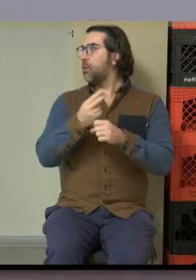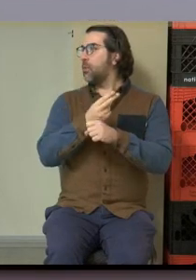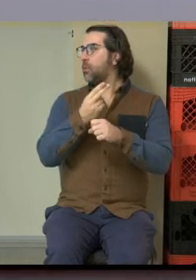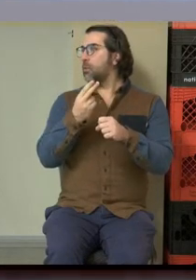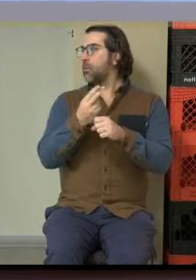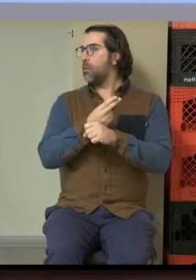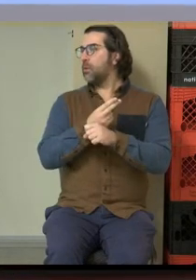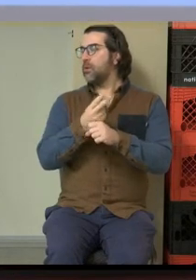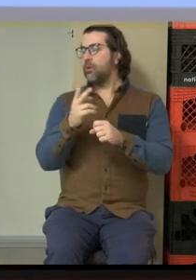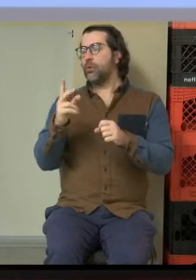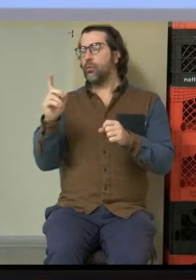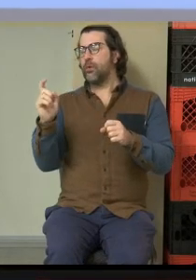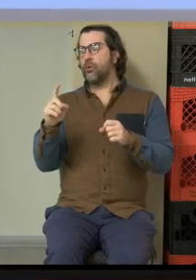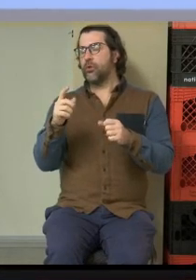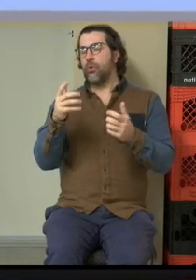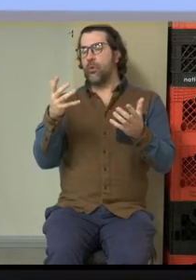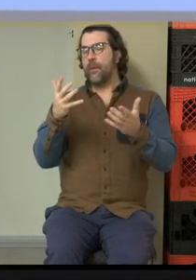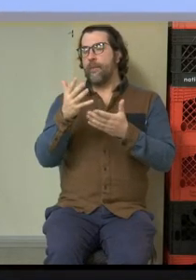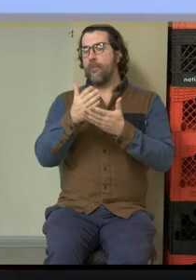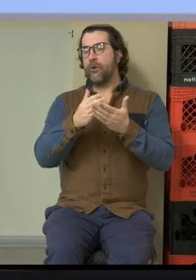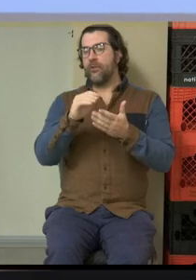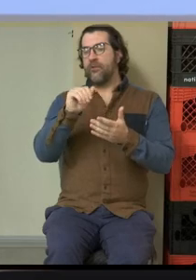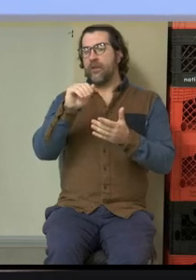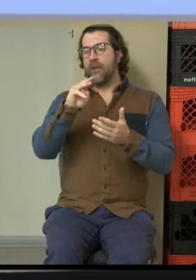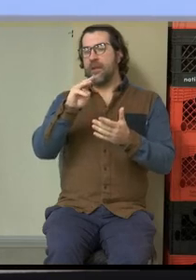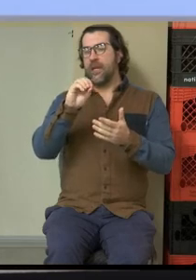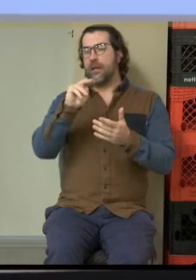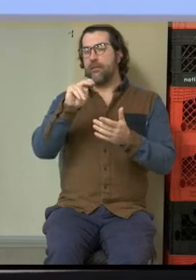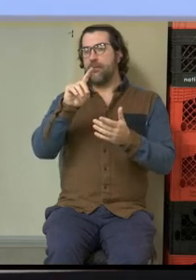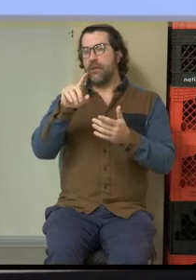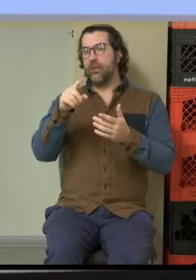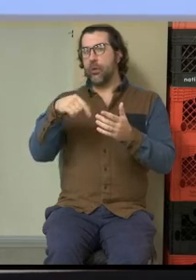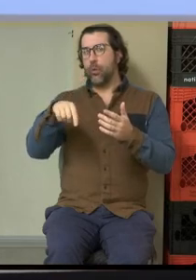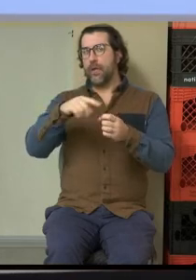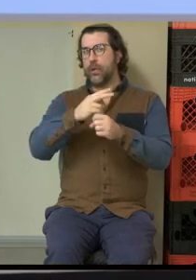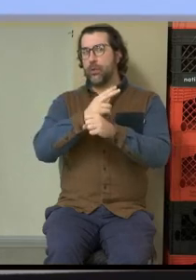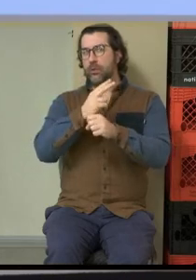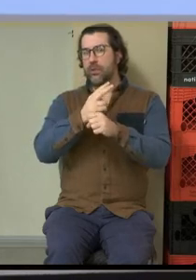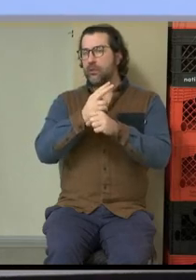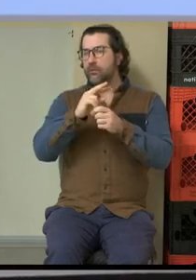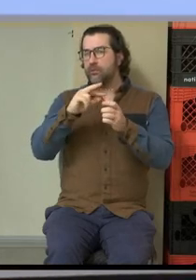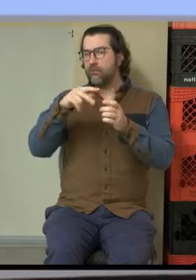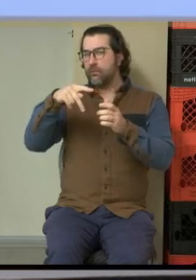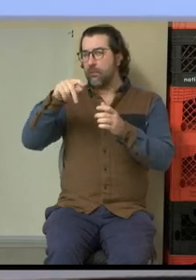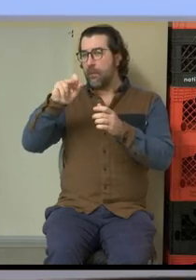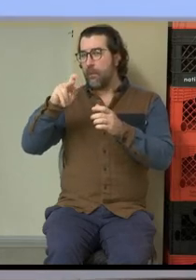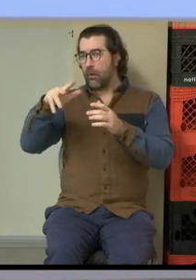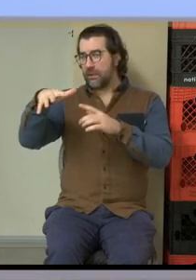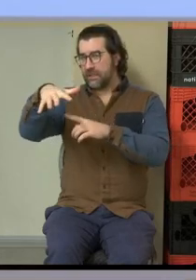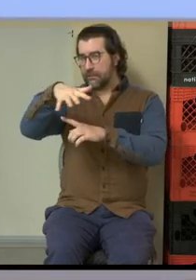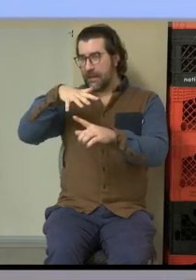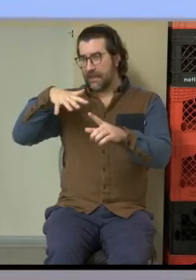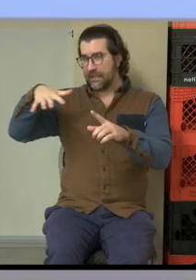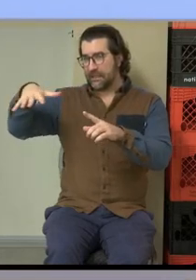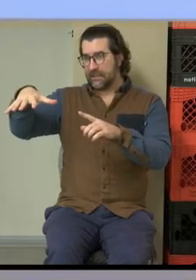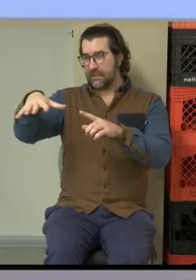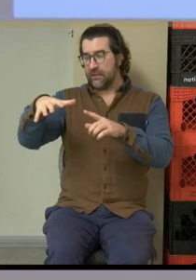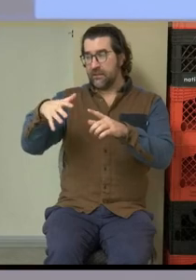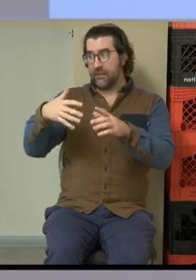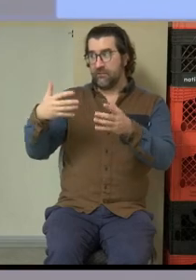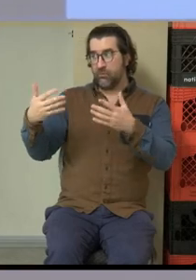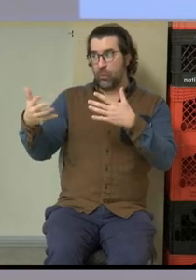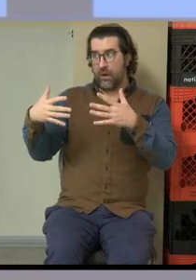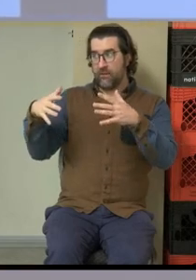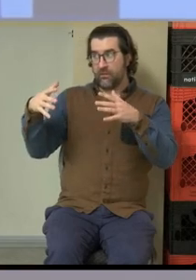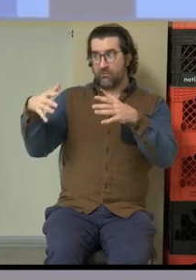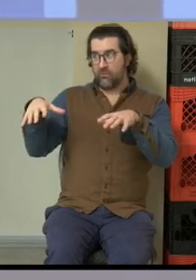The question is, what parts of Ammon are we using? Are you talking about the park space or? Okay. All the, whatever yeah.